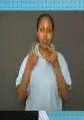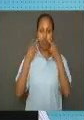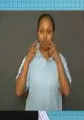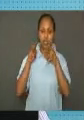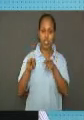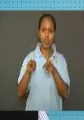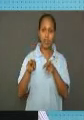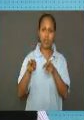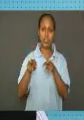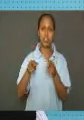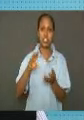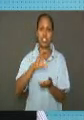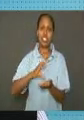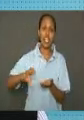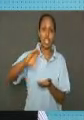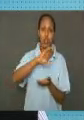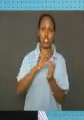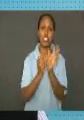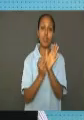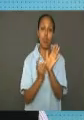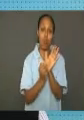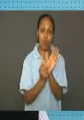observe their circuit symbols,